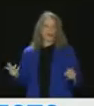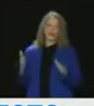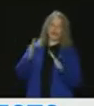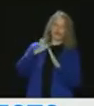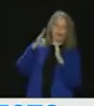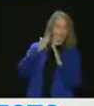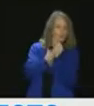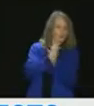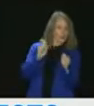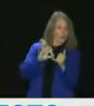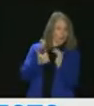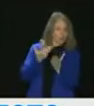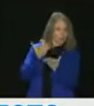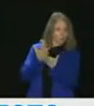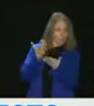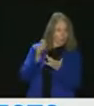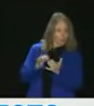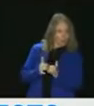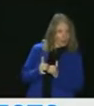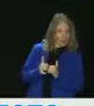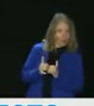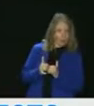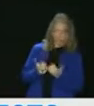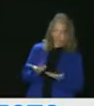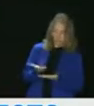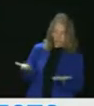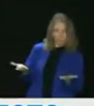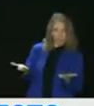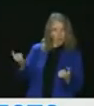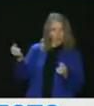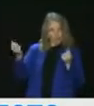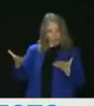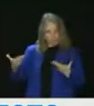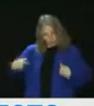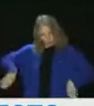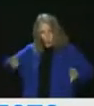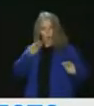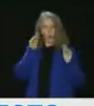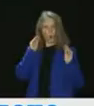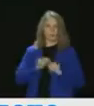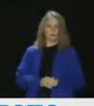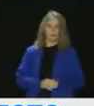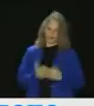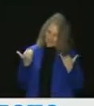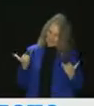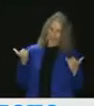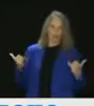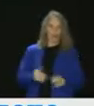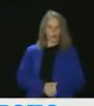way for this to end is for everyone to return to your communities now.